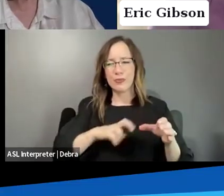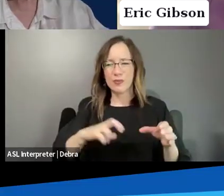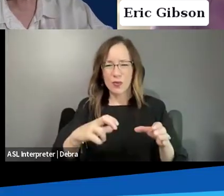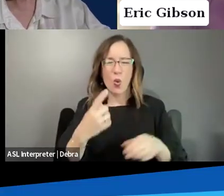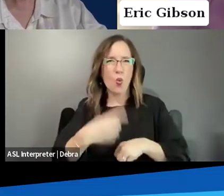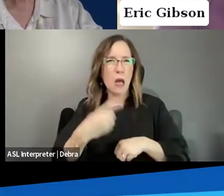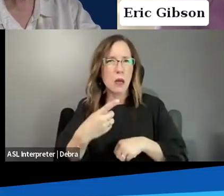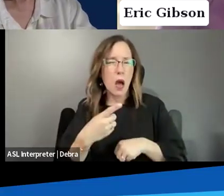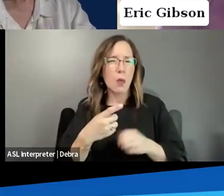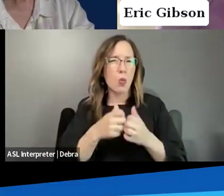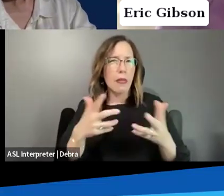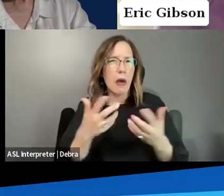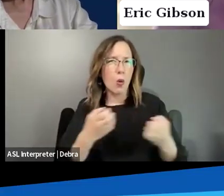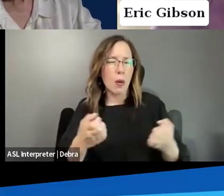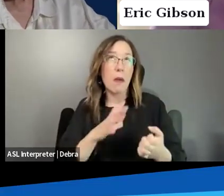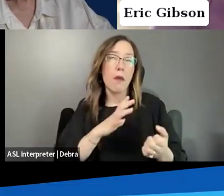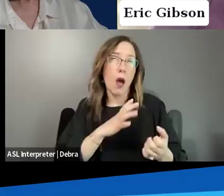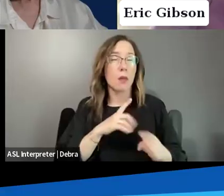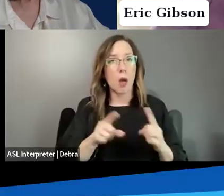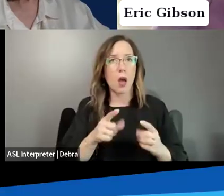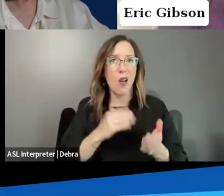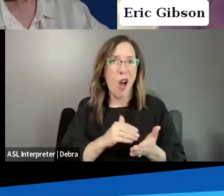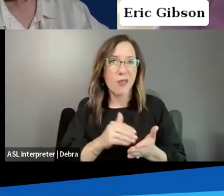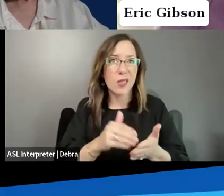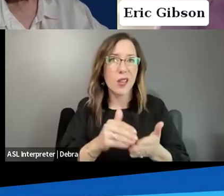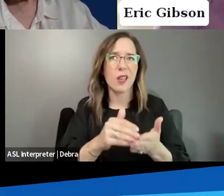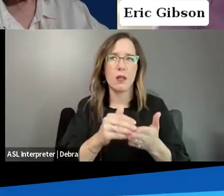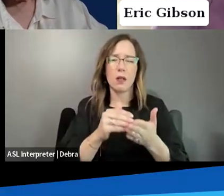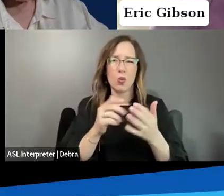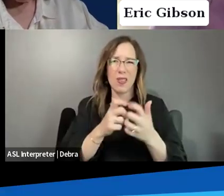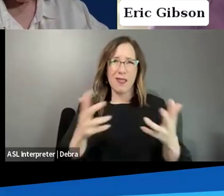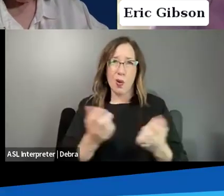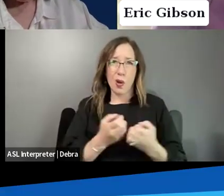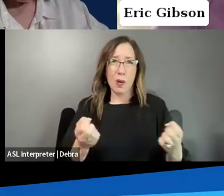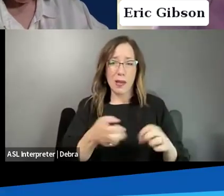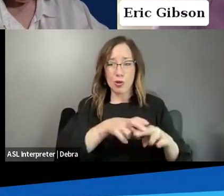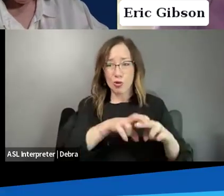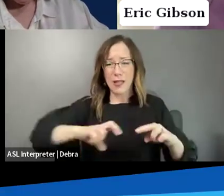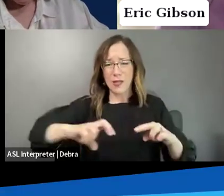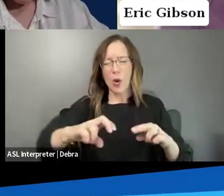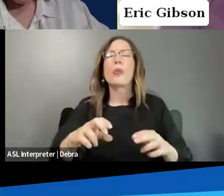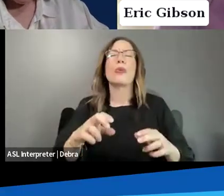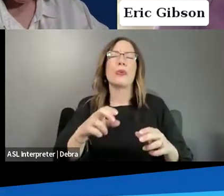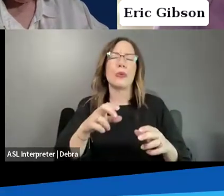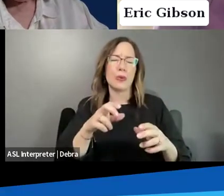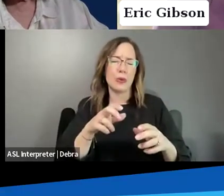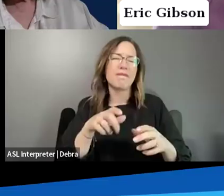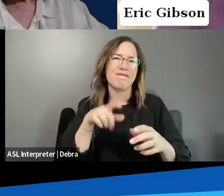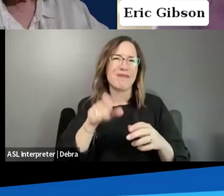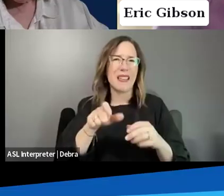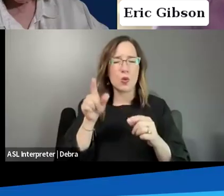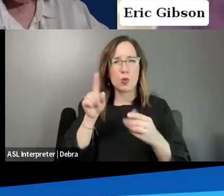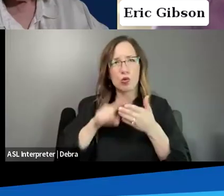not going to be as bad as doing it all the time without transferring equipment. So everybody should look into that. Which brings us up